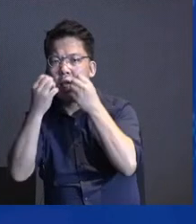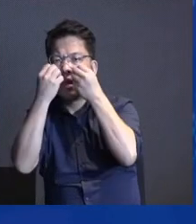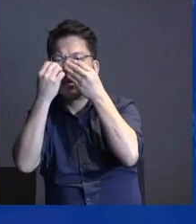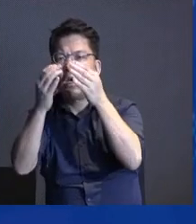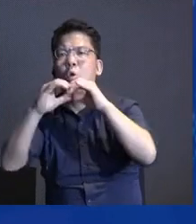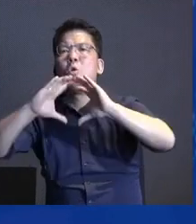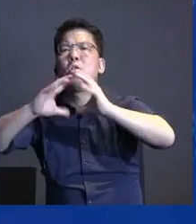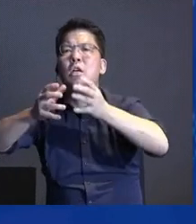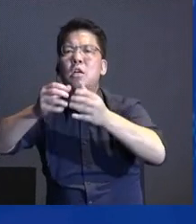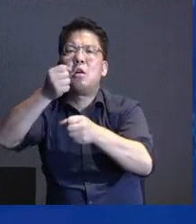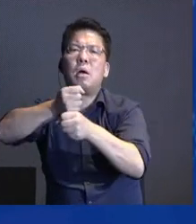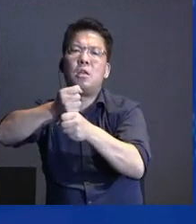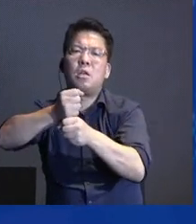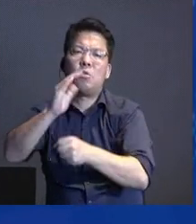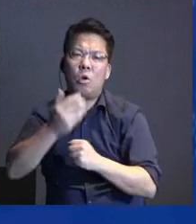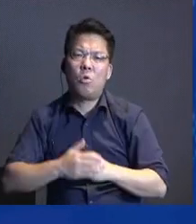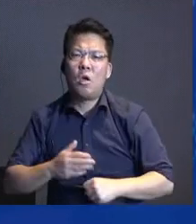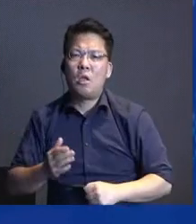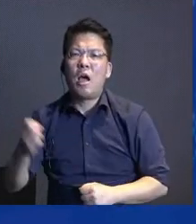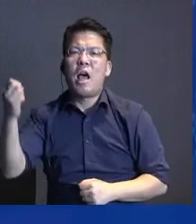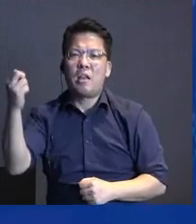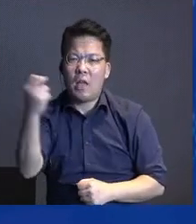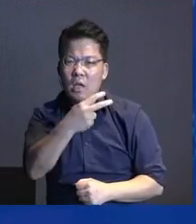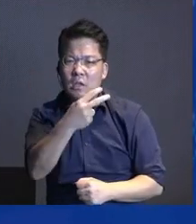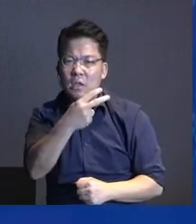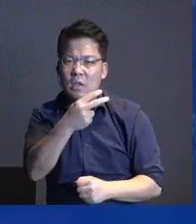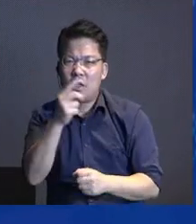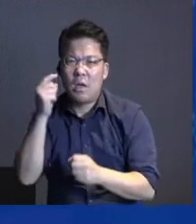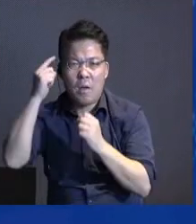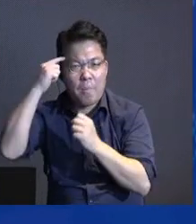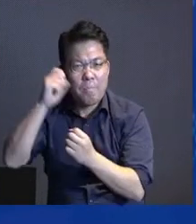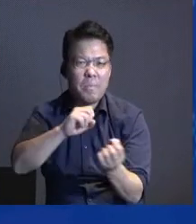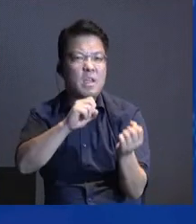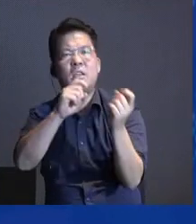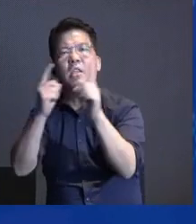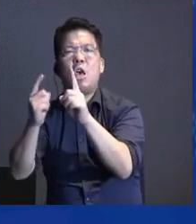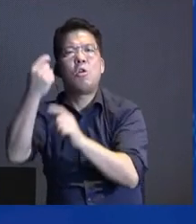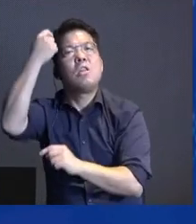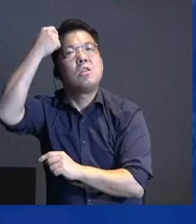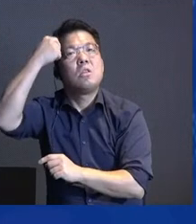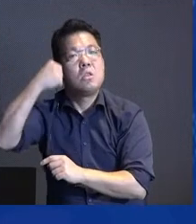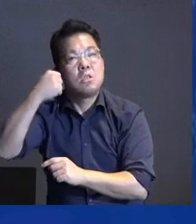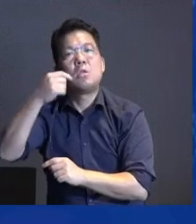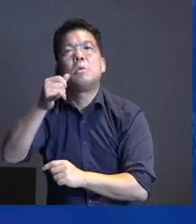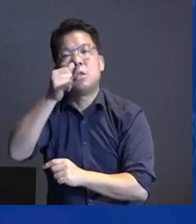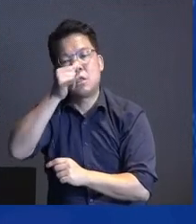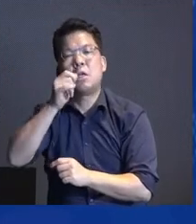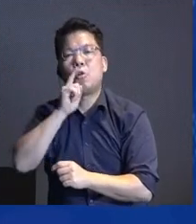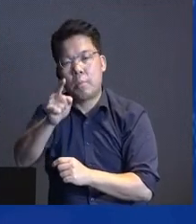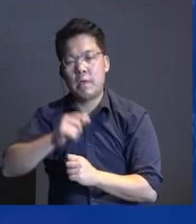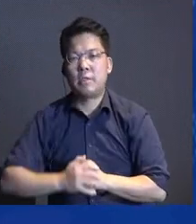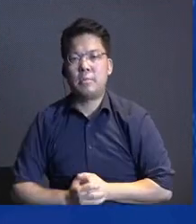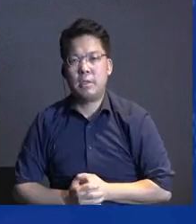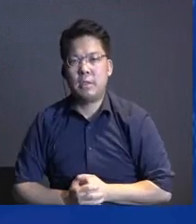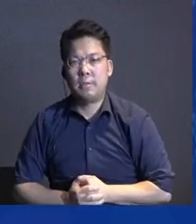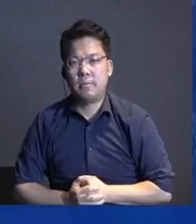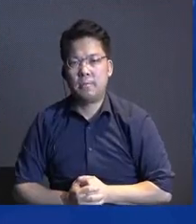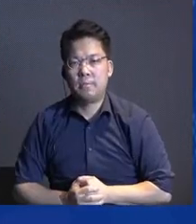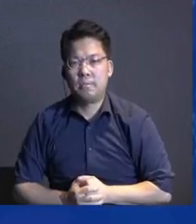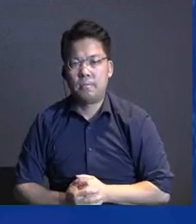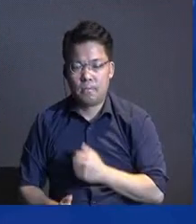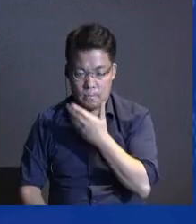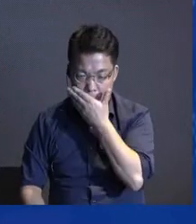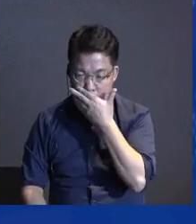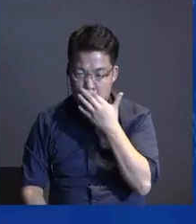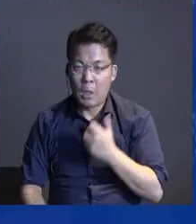And from Helene, participant of the informal chats in Vienna, it's a good way to bring